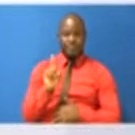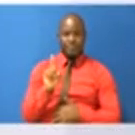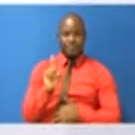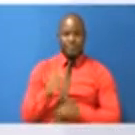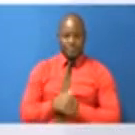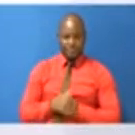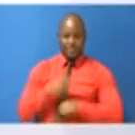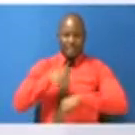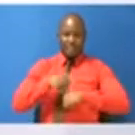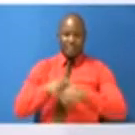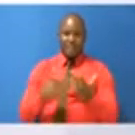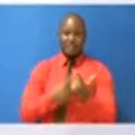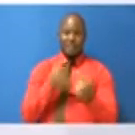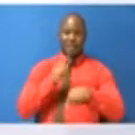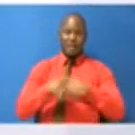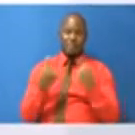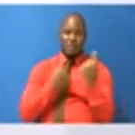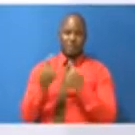my